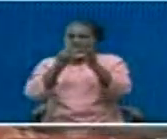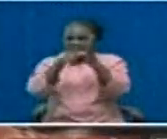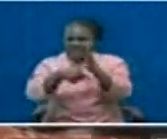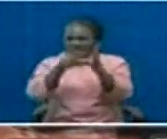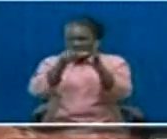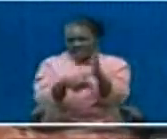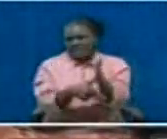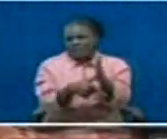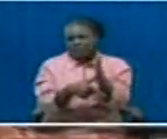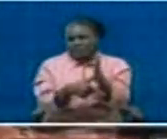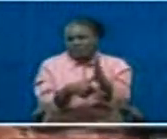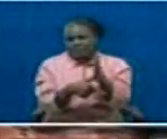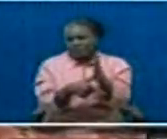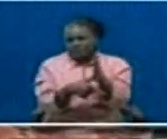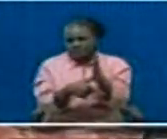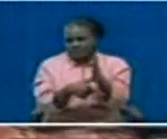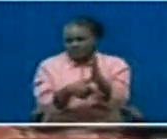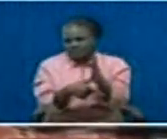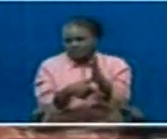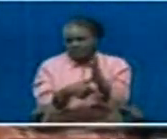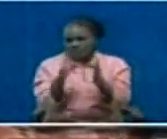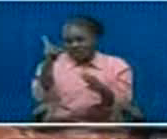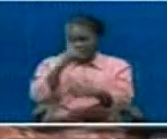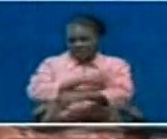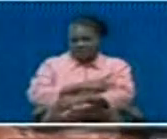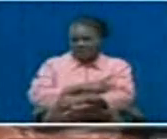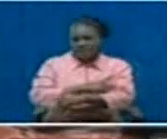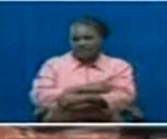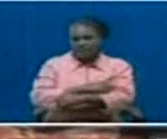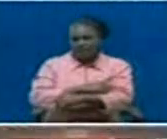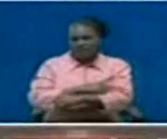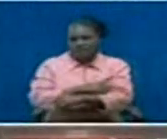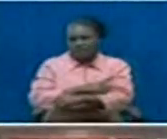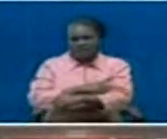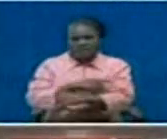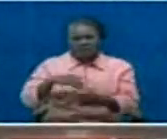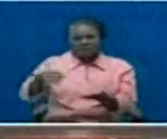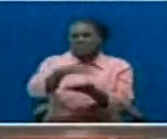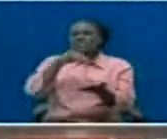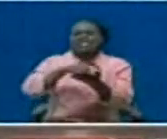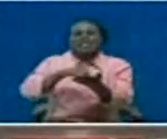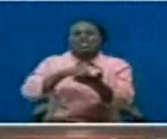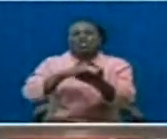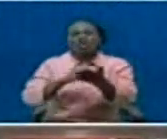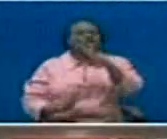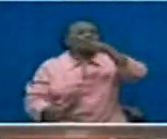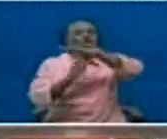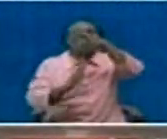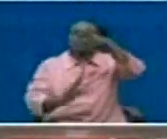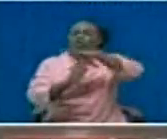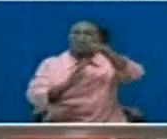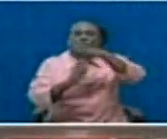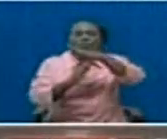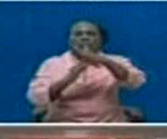it be like other counties? Will you? Yes. Can you compete with Central one day? Or no, Western? No. Central is too much ahead. Okay.